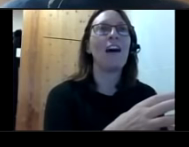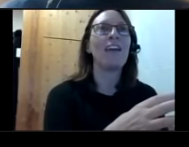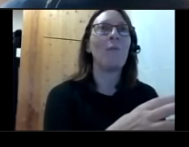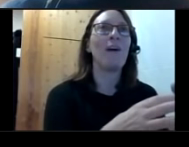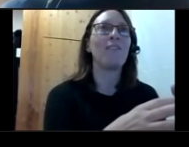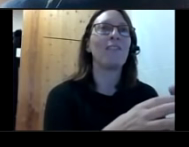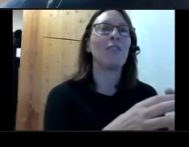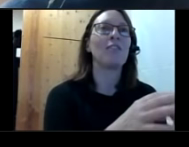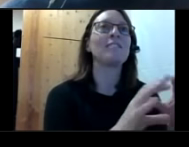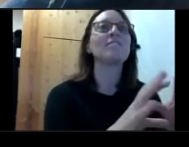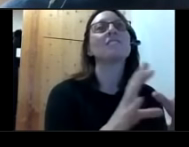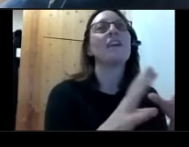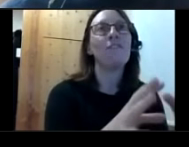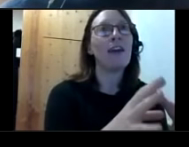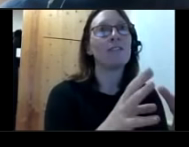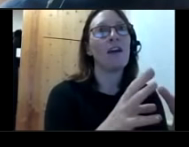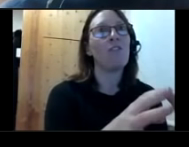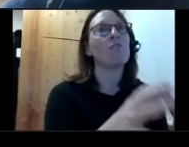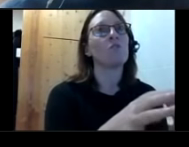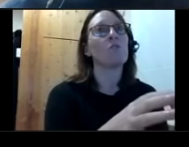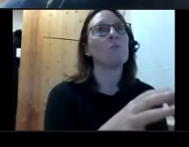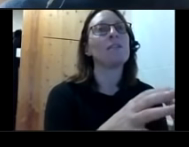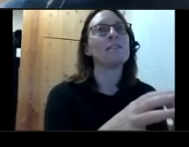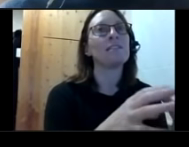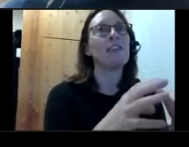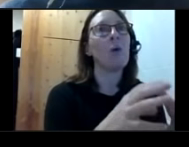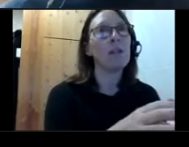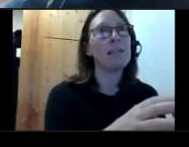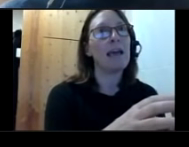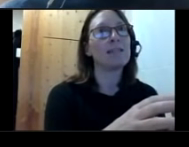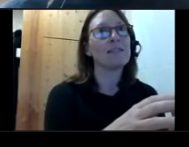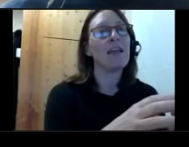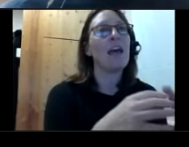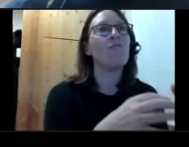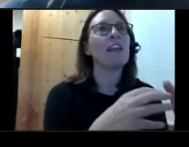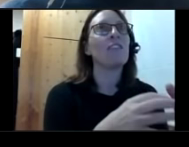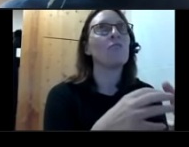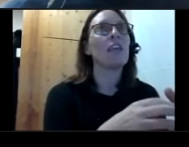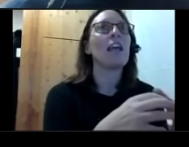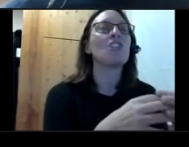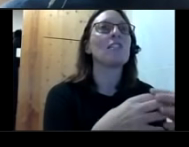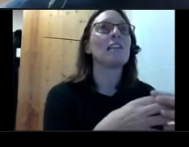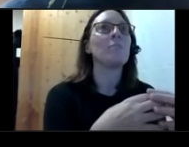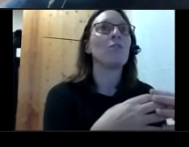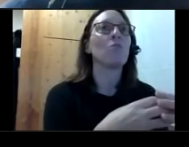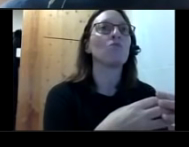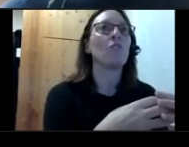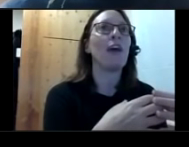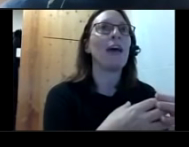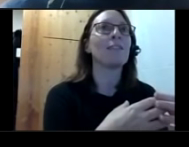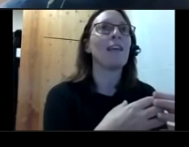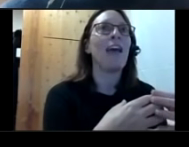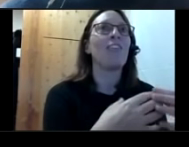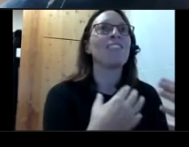they lie. Well, this still doesn't affect our own responsibilities under the Equality Act. And really, these regulations need to be thought